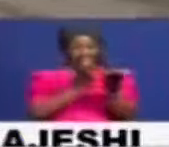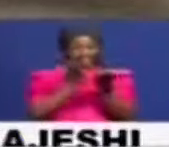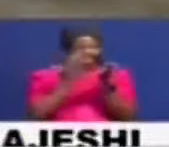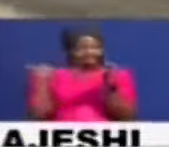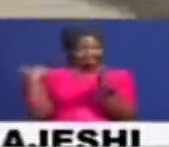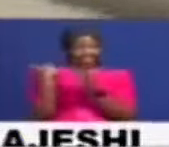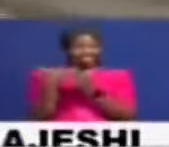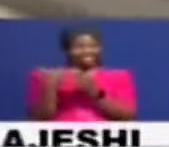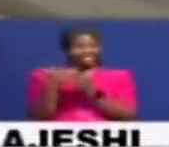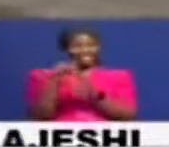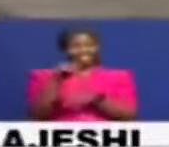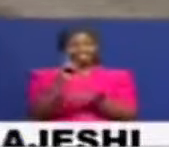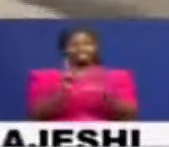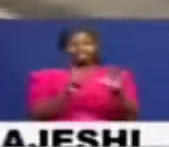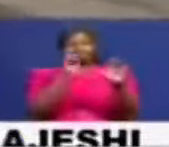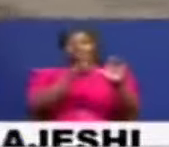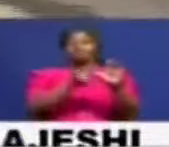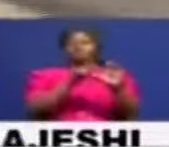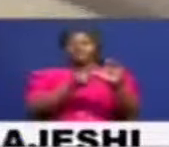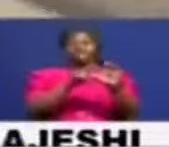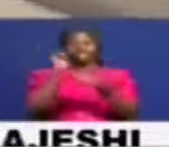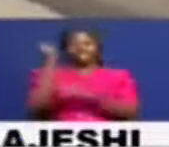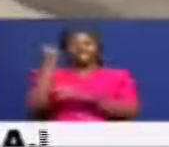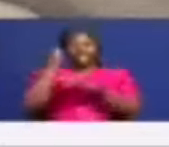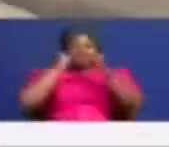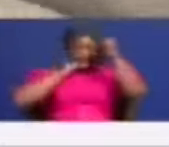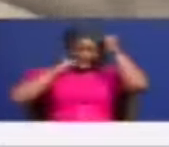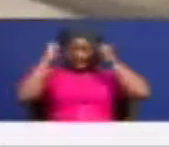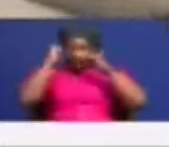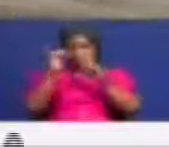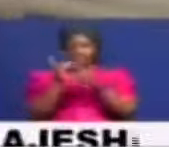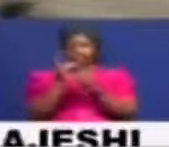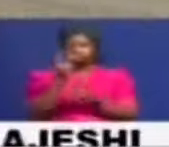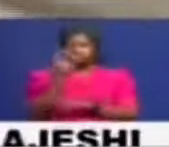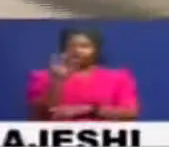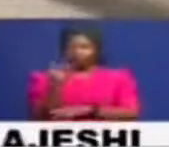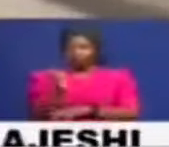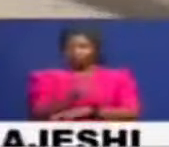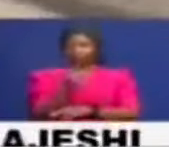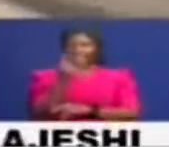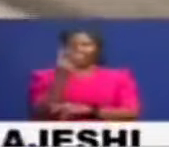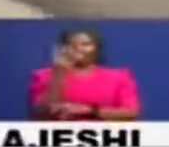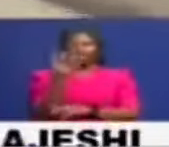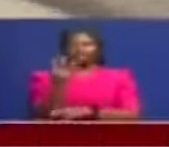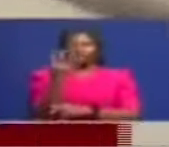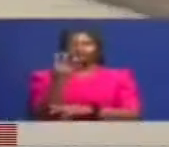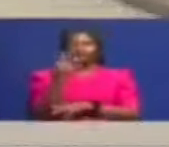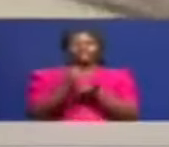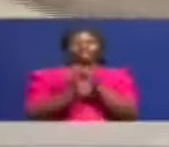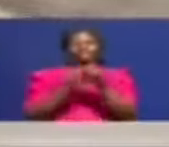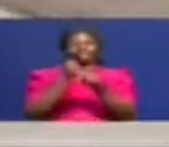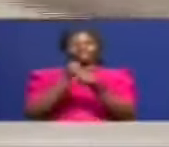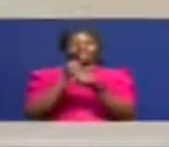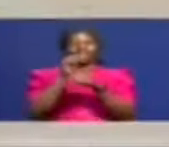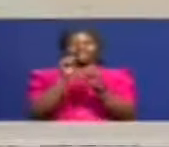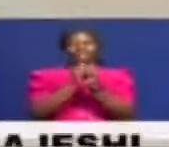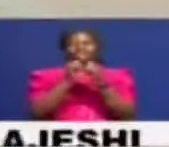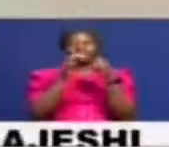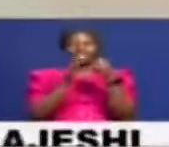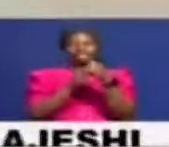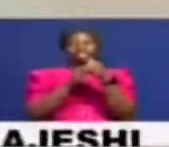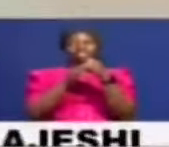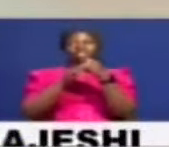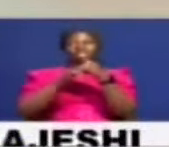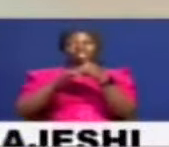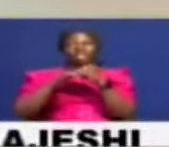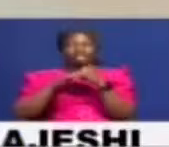joined the nation and the KDF fraternity in mourning the loss of General Ogolla and his officers. At this time of